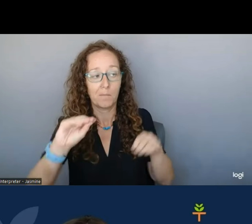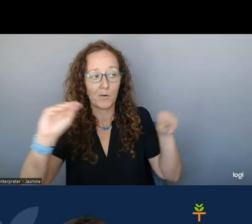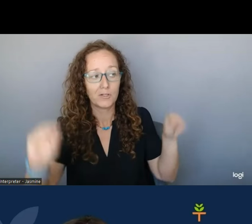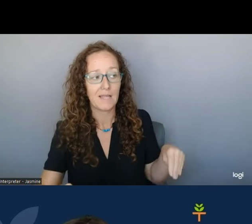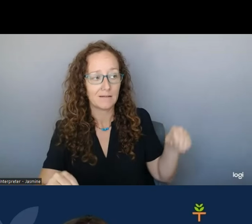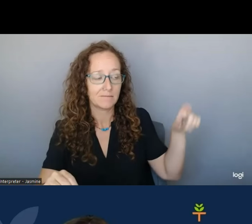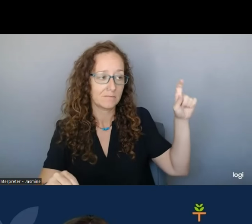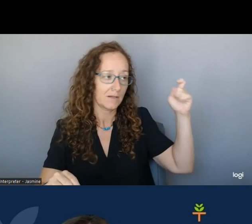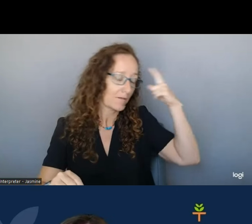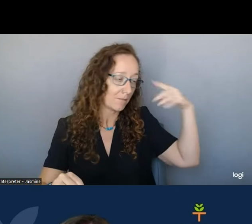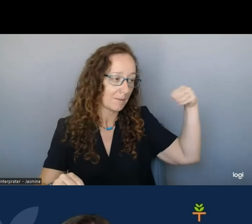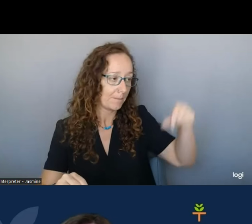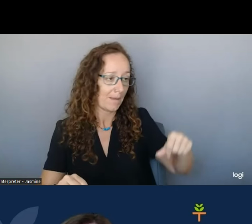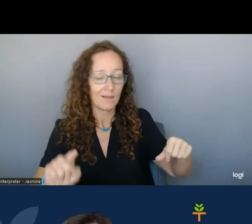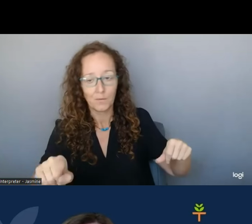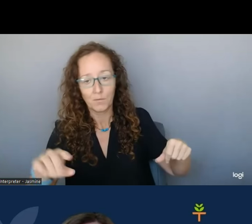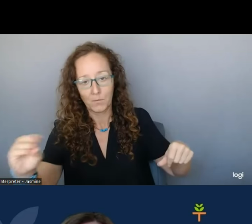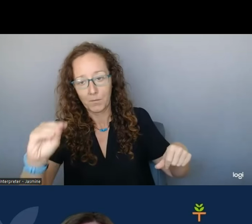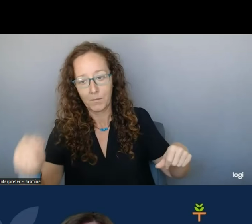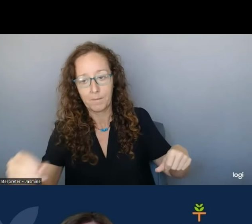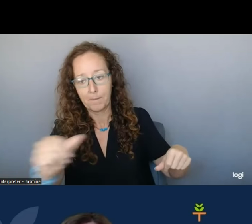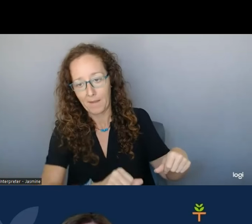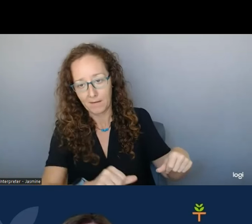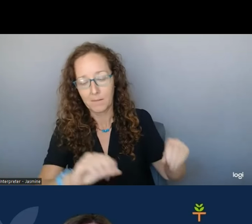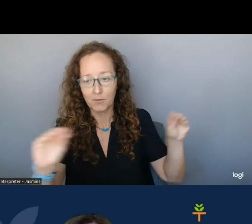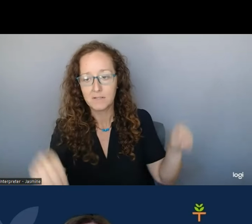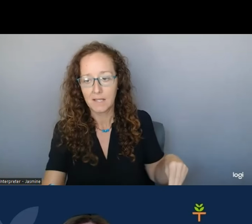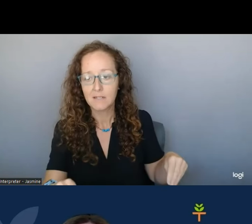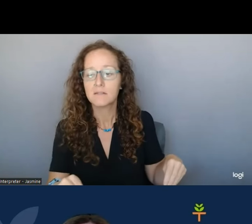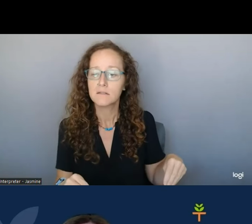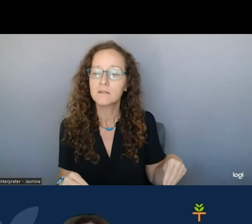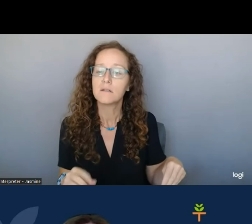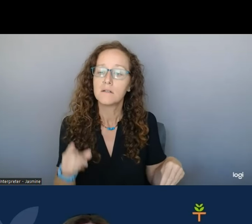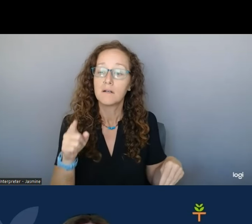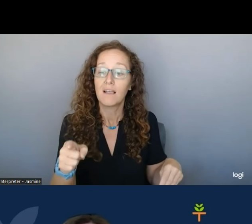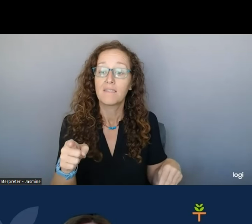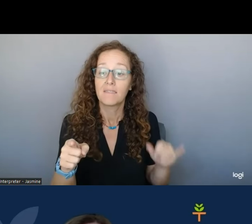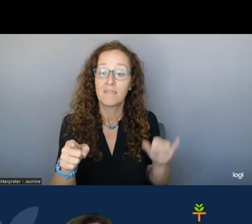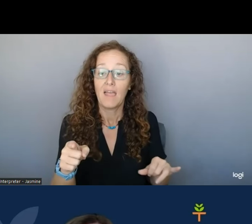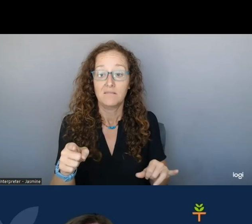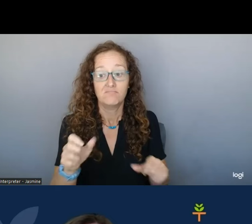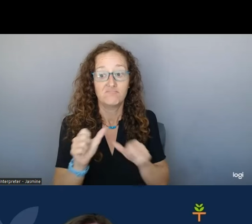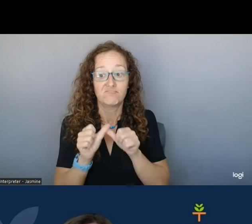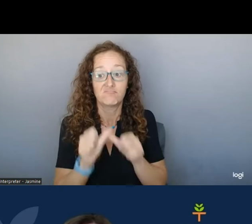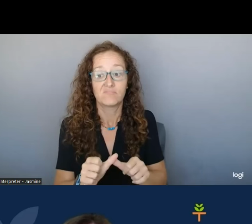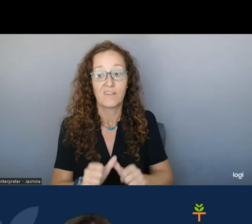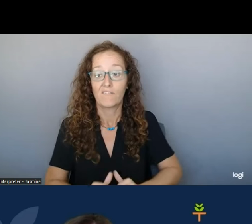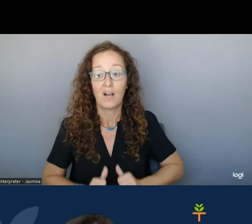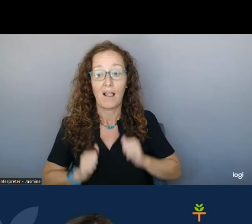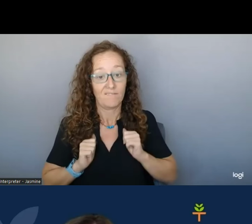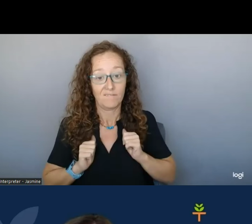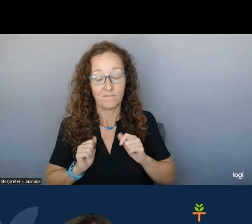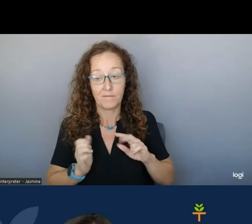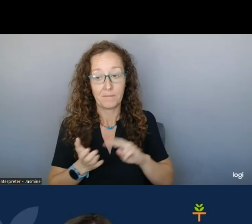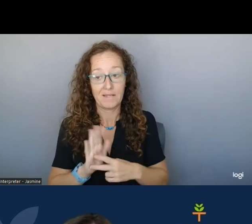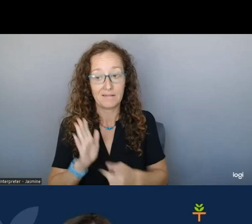a co-insurance, and those are actually lifetime reserve days. So that's only available once to you